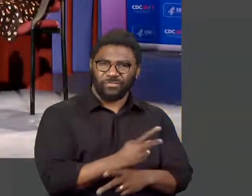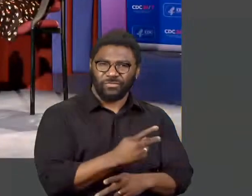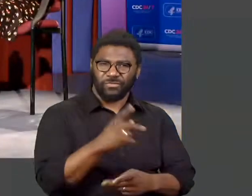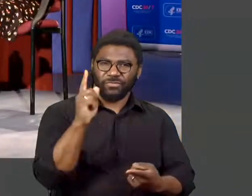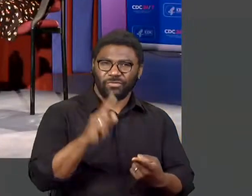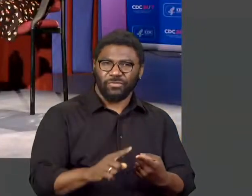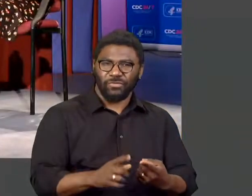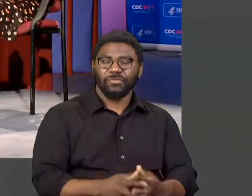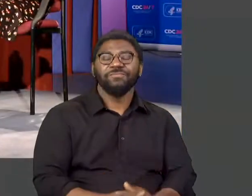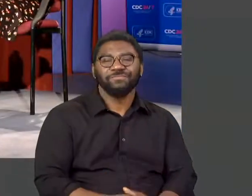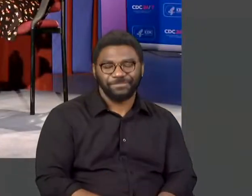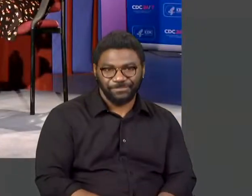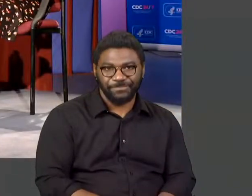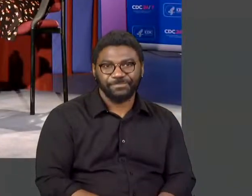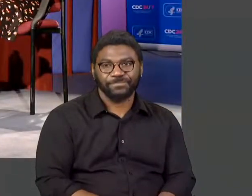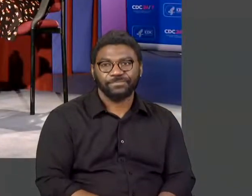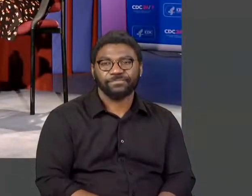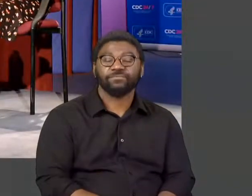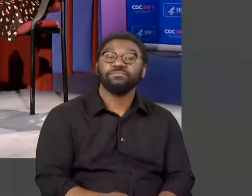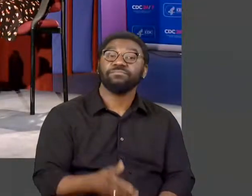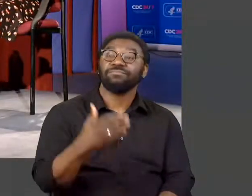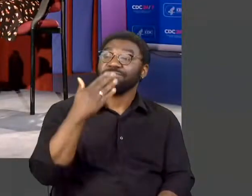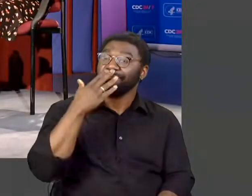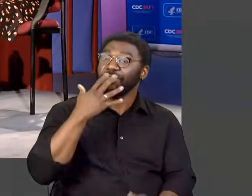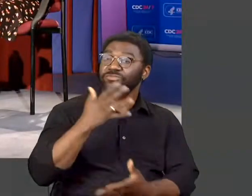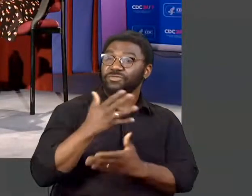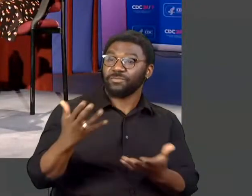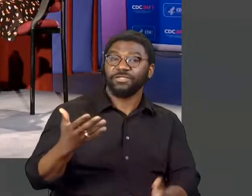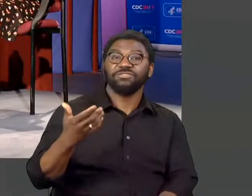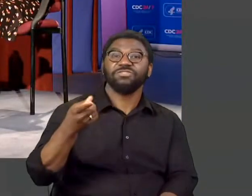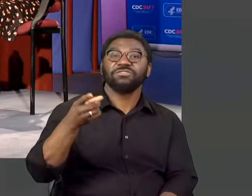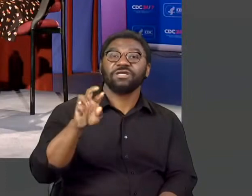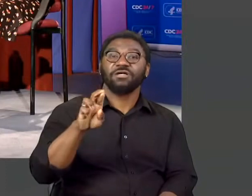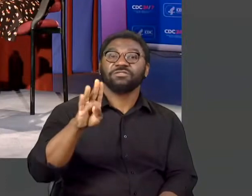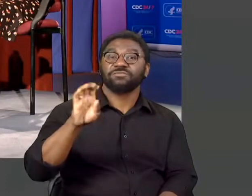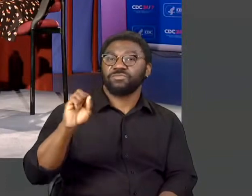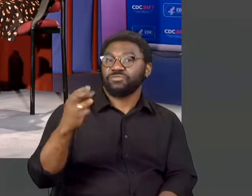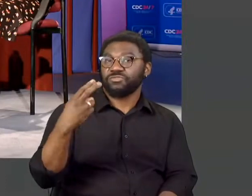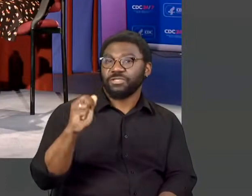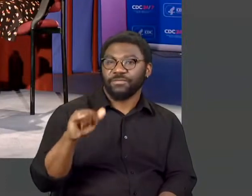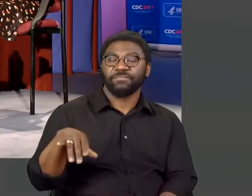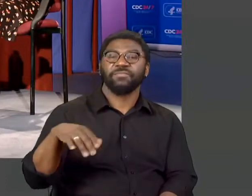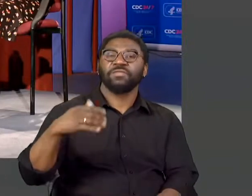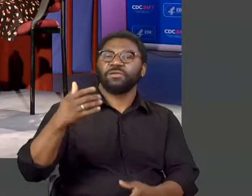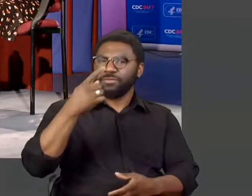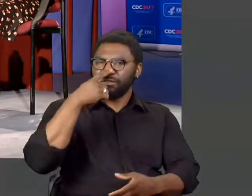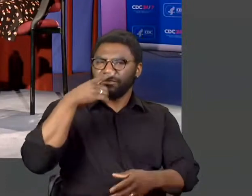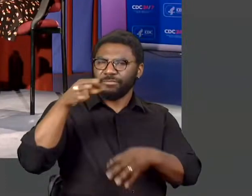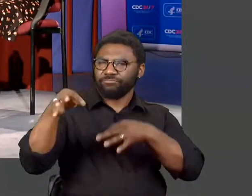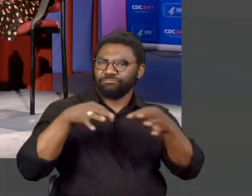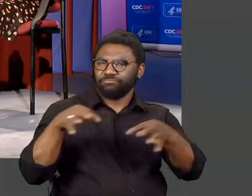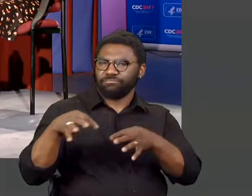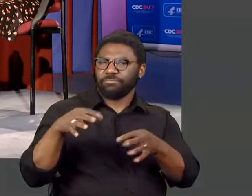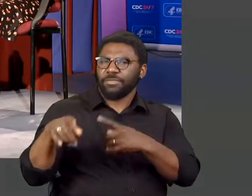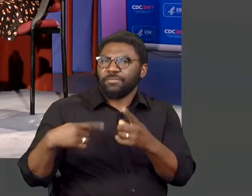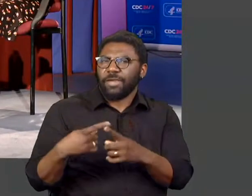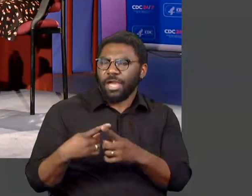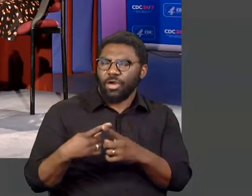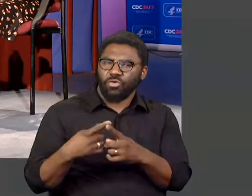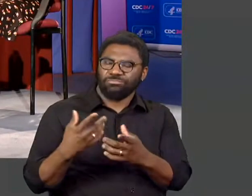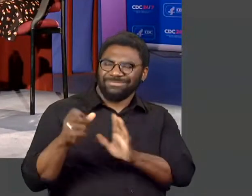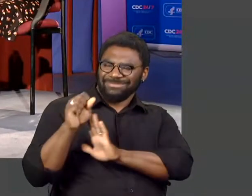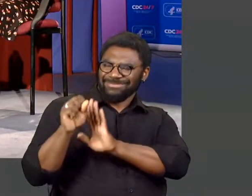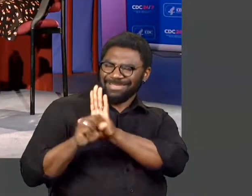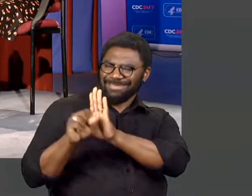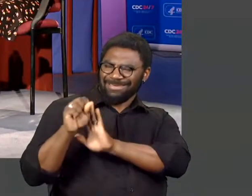So much. The next question is coming in for Dr. Boucher. If you could speak a little bit about states, if they